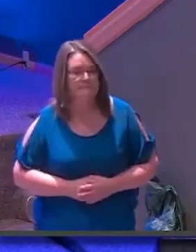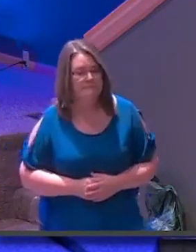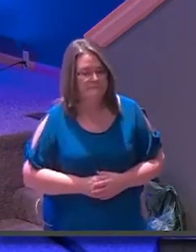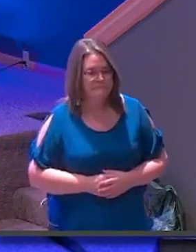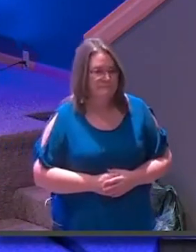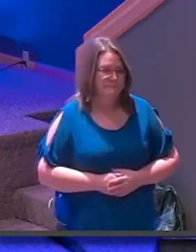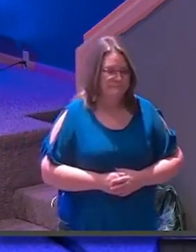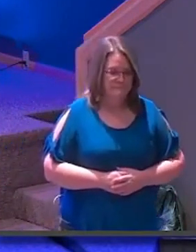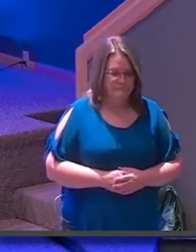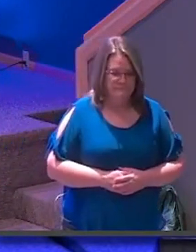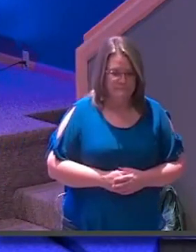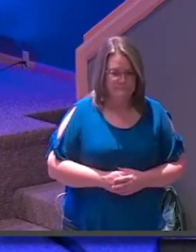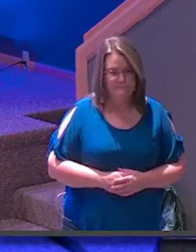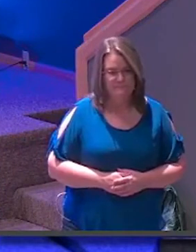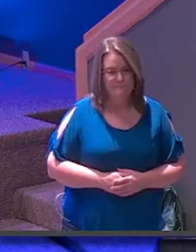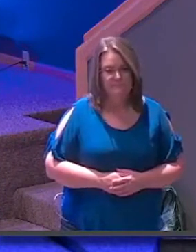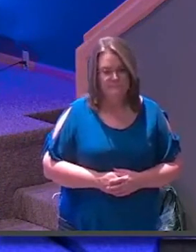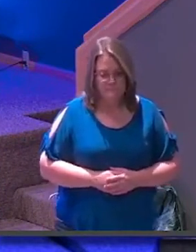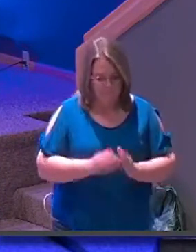Let's pray.